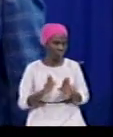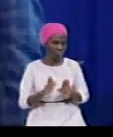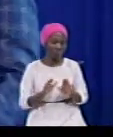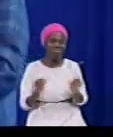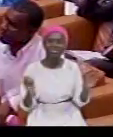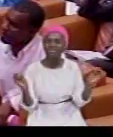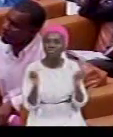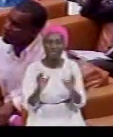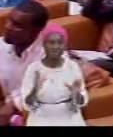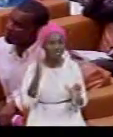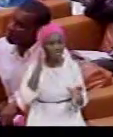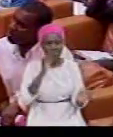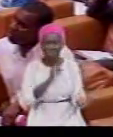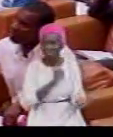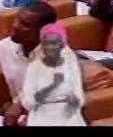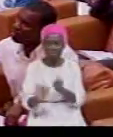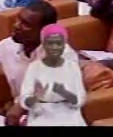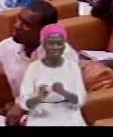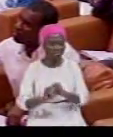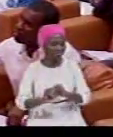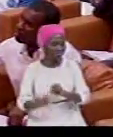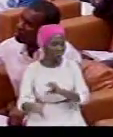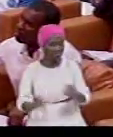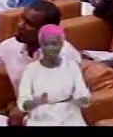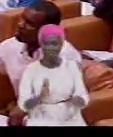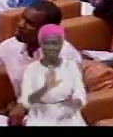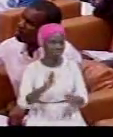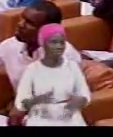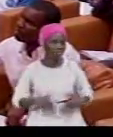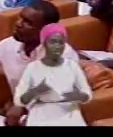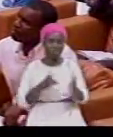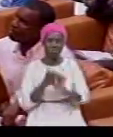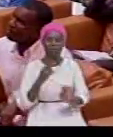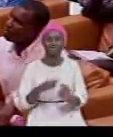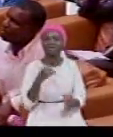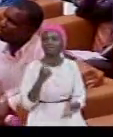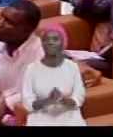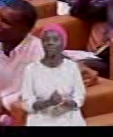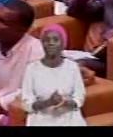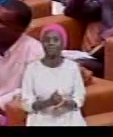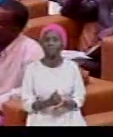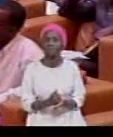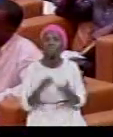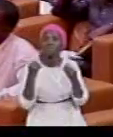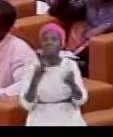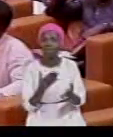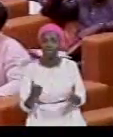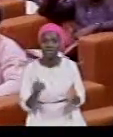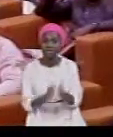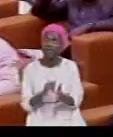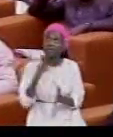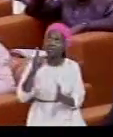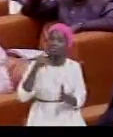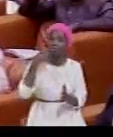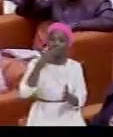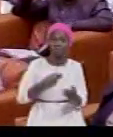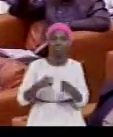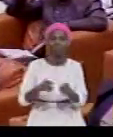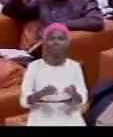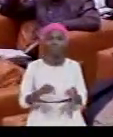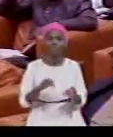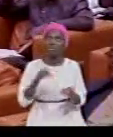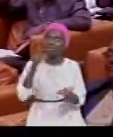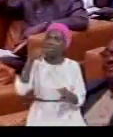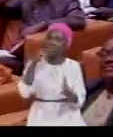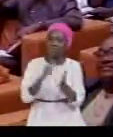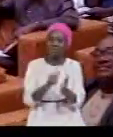your life. Many things he told us to do. He said, "Correct this in